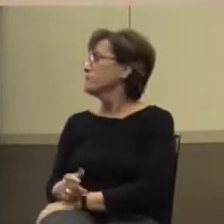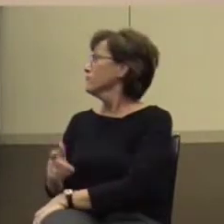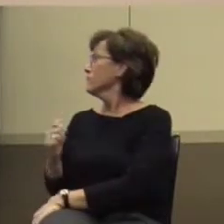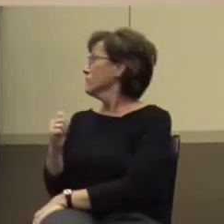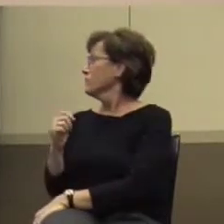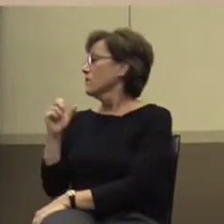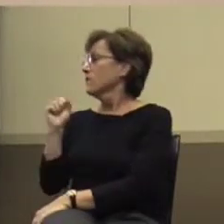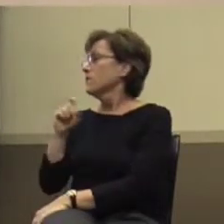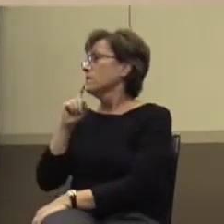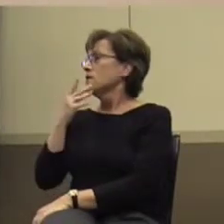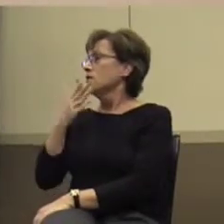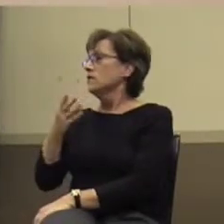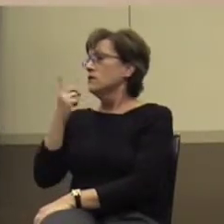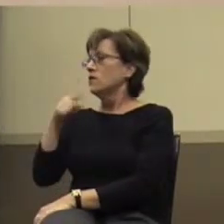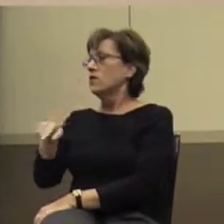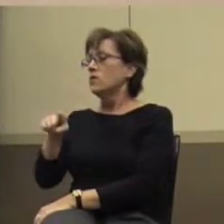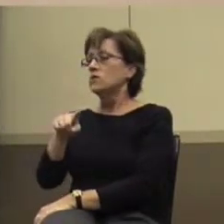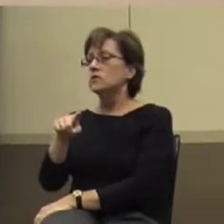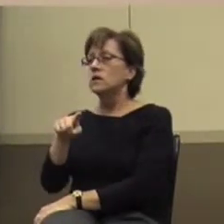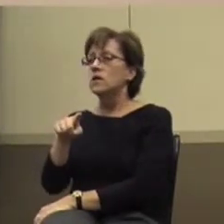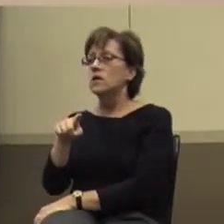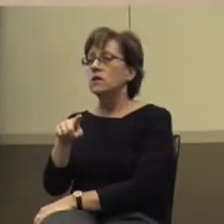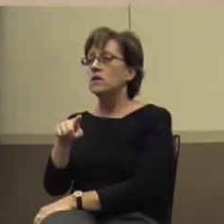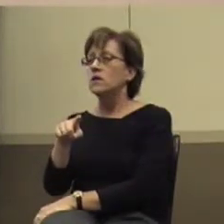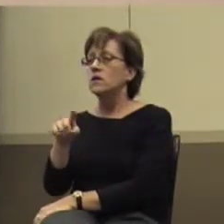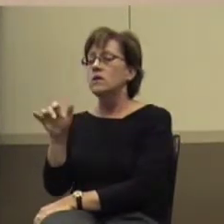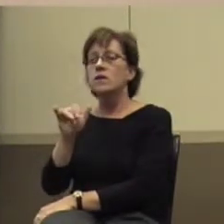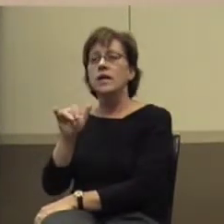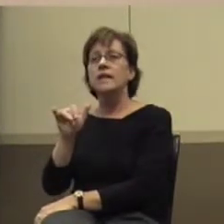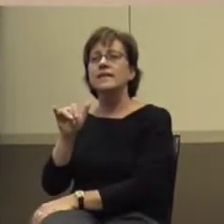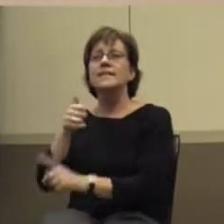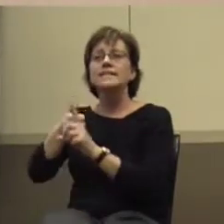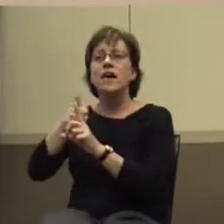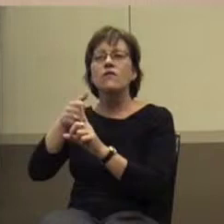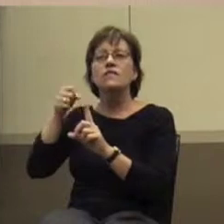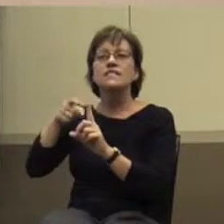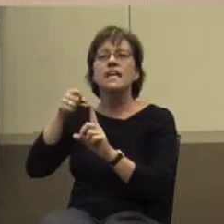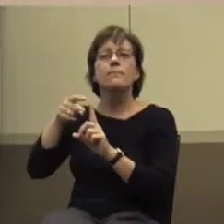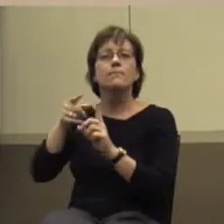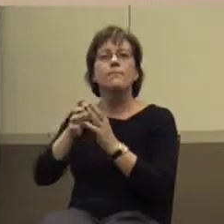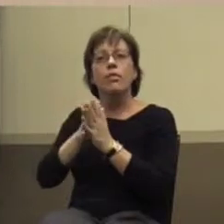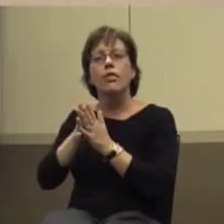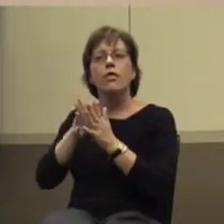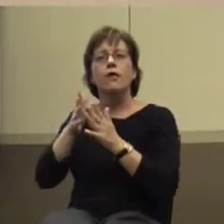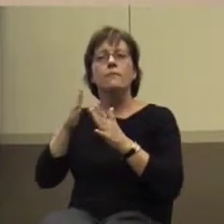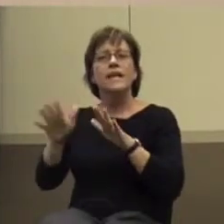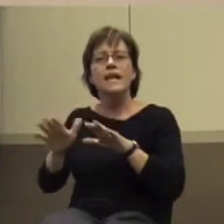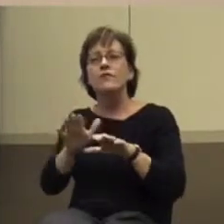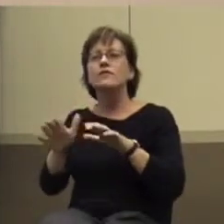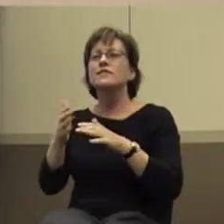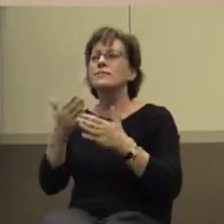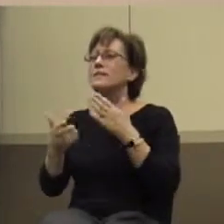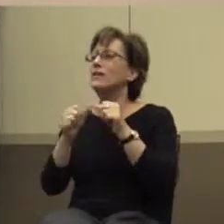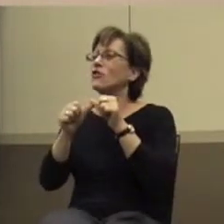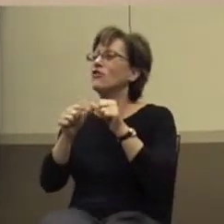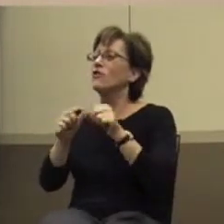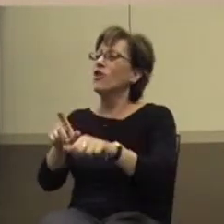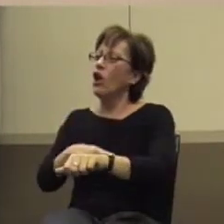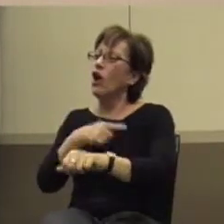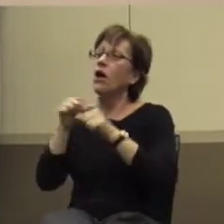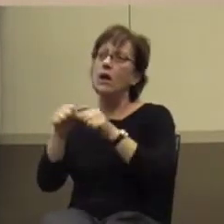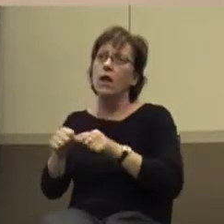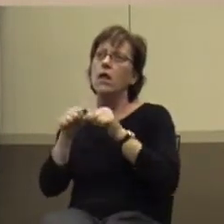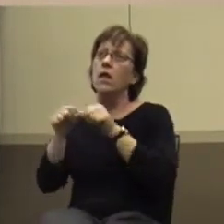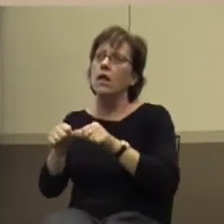like self-stim behaviors that may occur for a longer period of time. Okay, and then you want to hopefully decrease that amount of time and then extinguish them